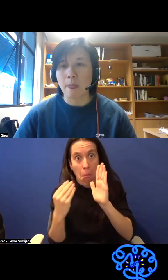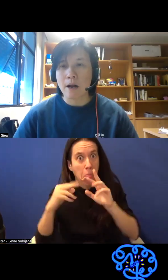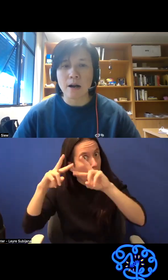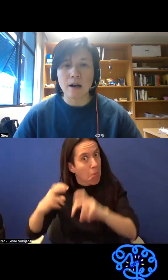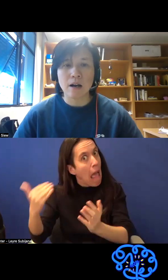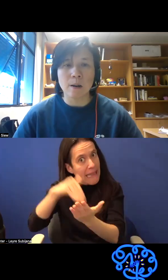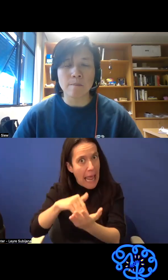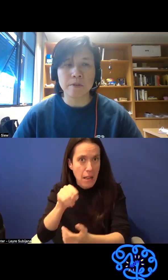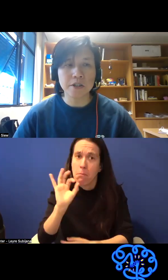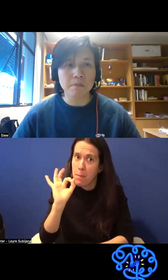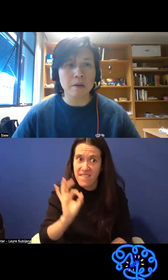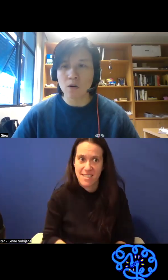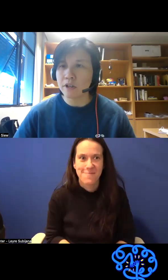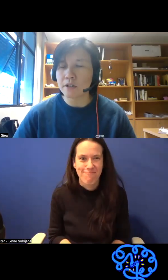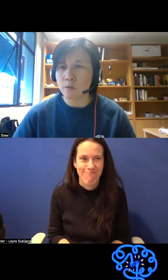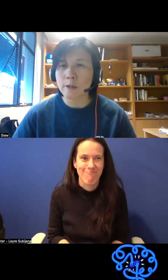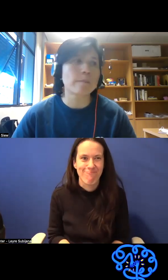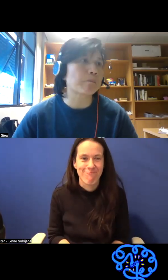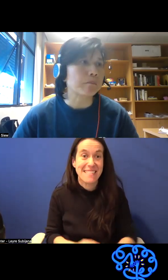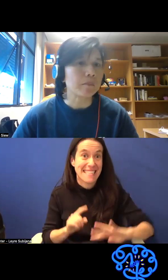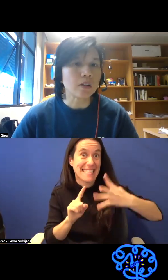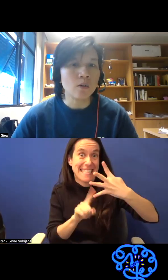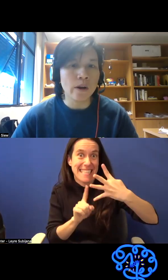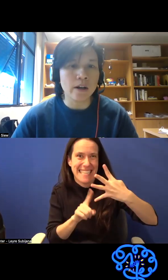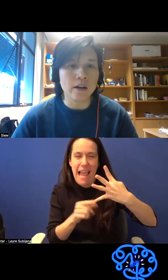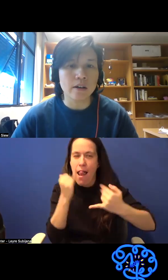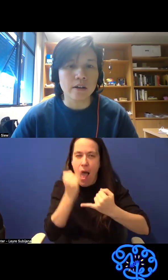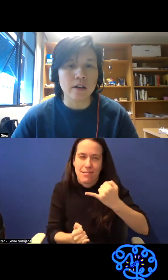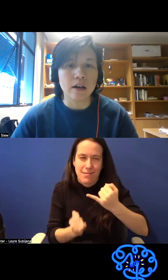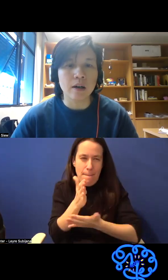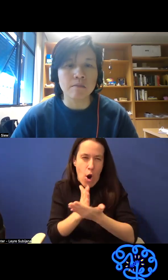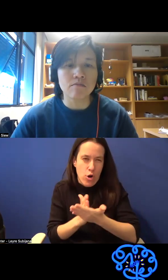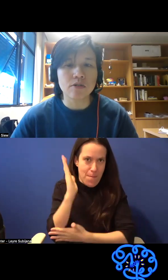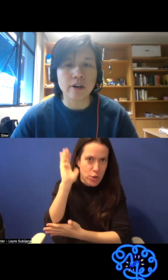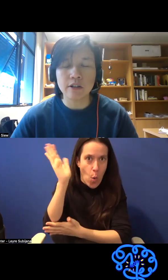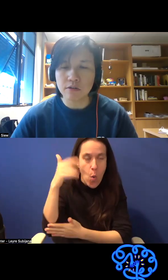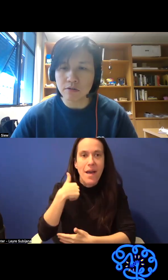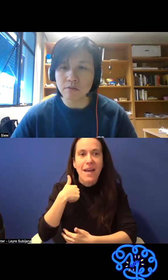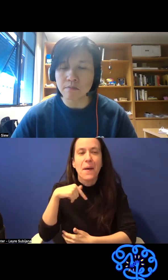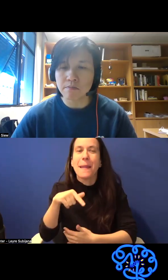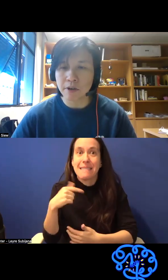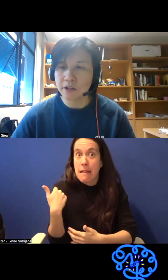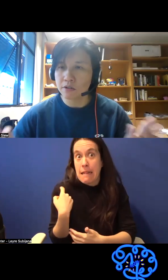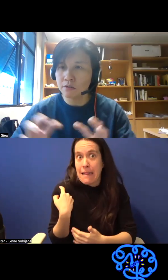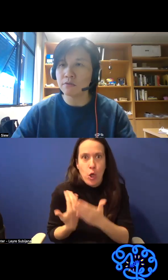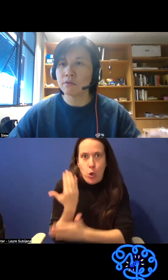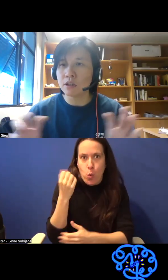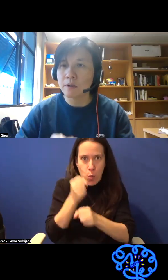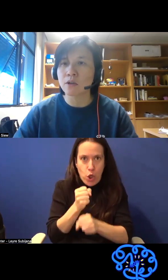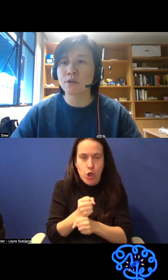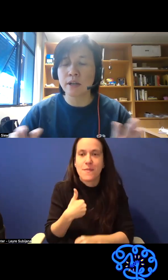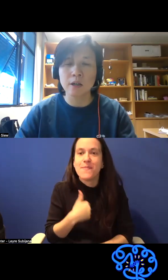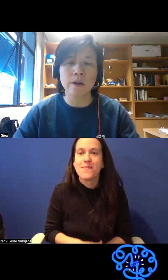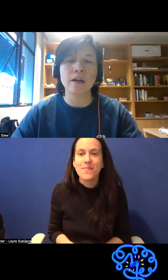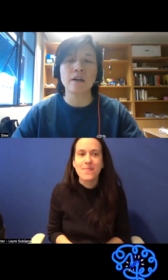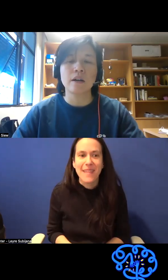part, this is my more recent work where I'm trying to bring the two a little bit